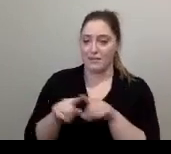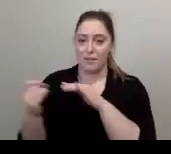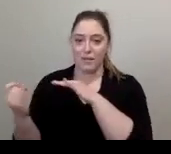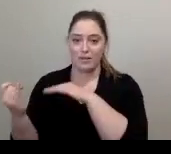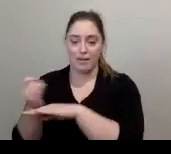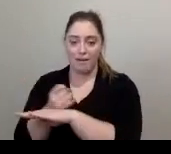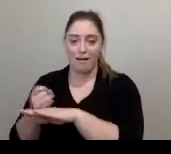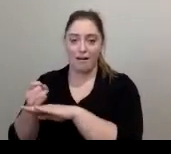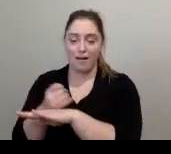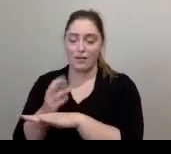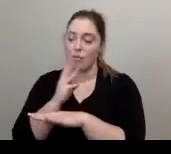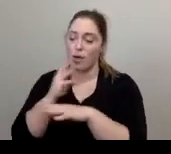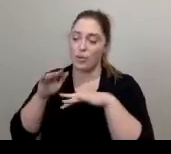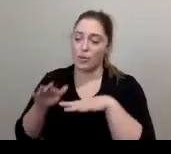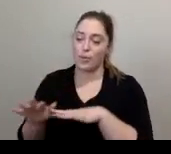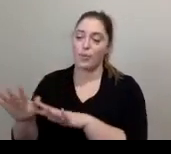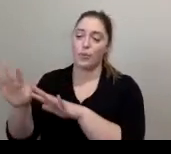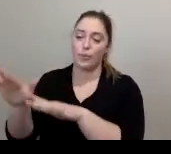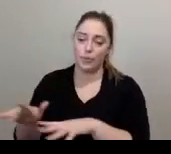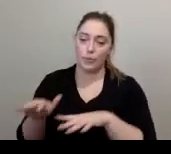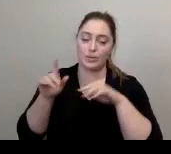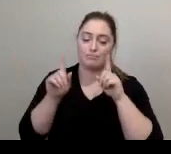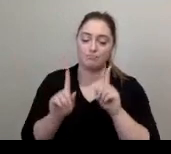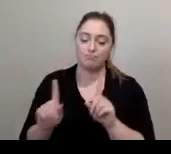drifting into the